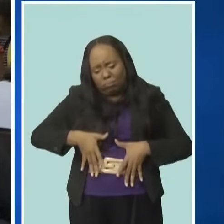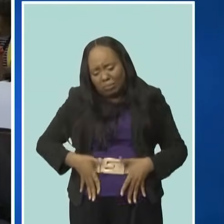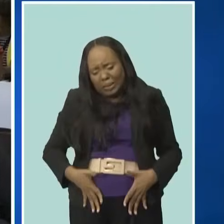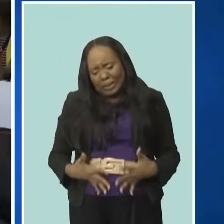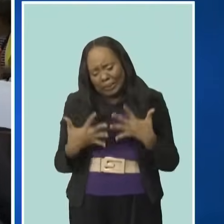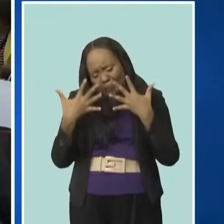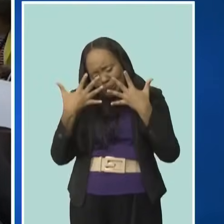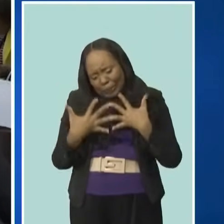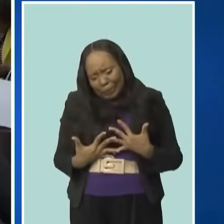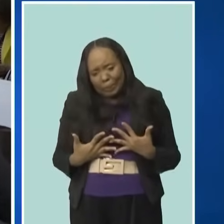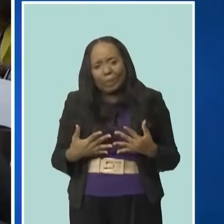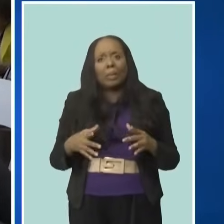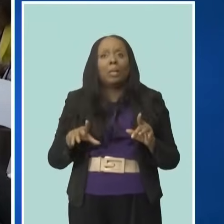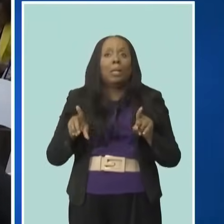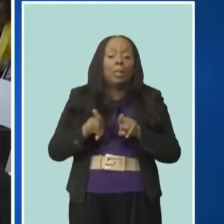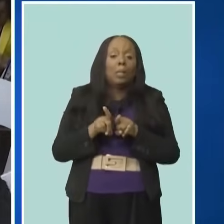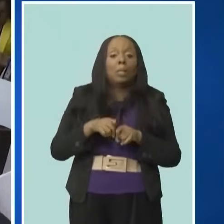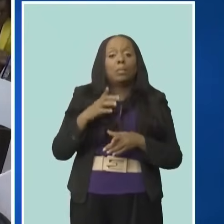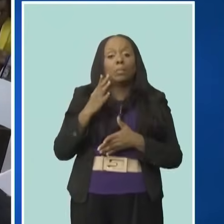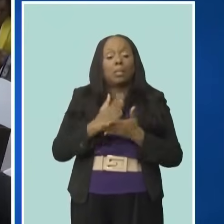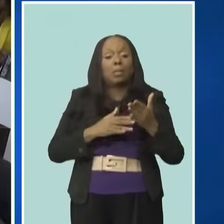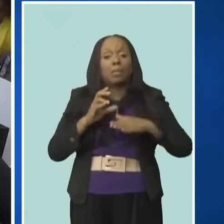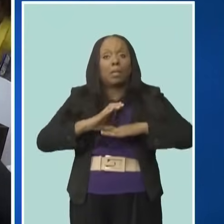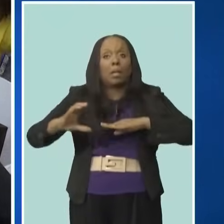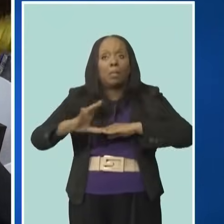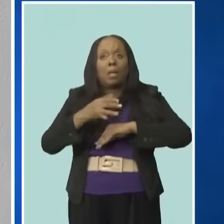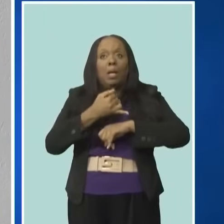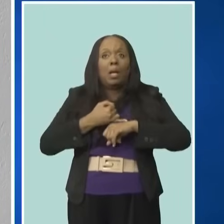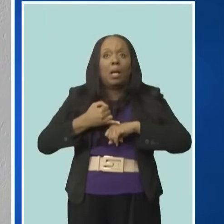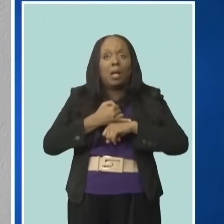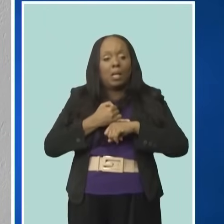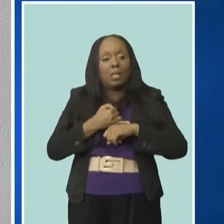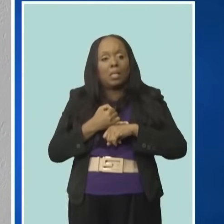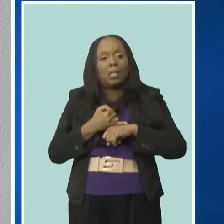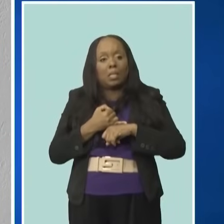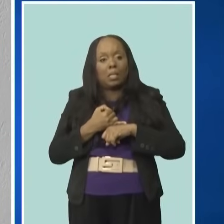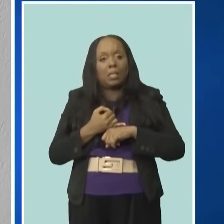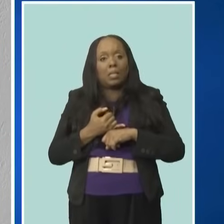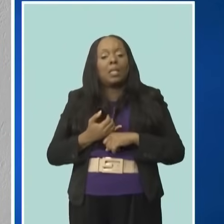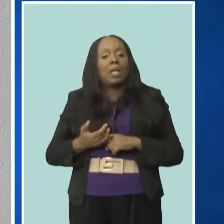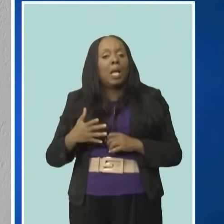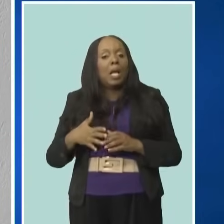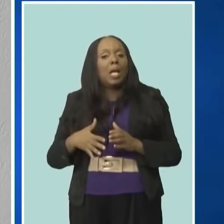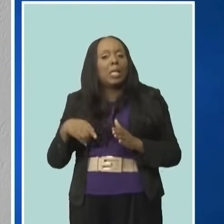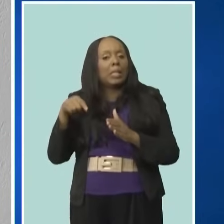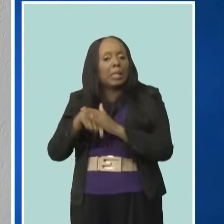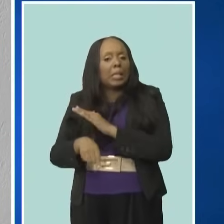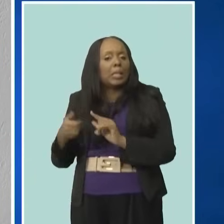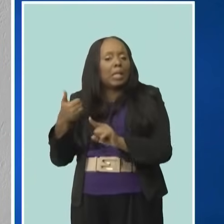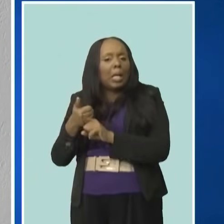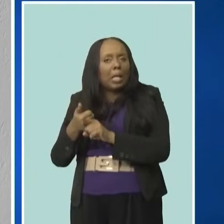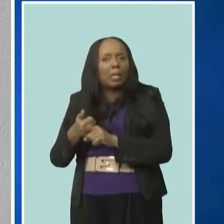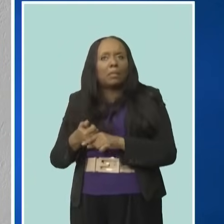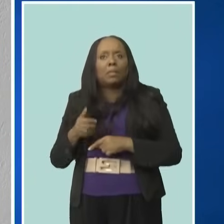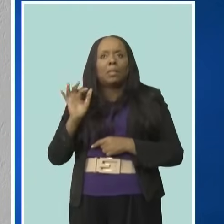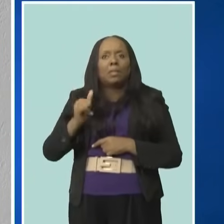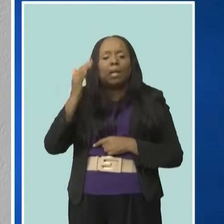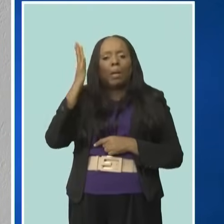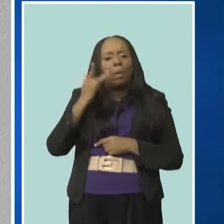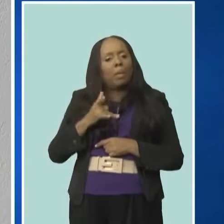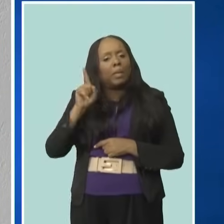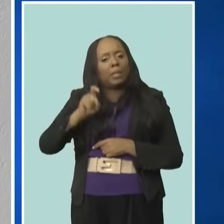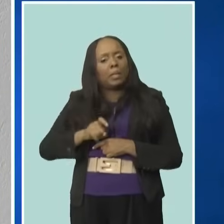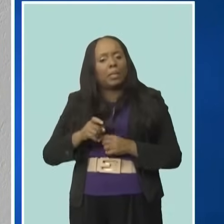that suicide rates in some Caribbean countries exceeds the global average, underscoring the importance of collective